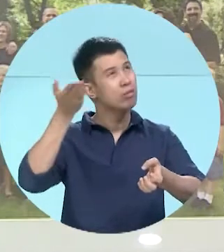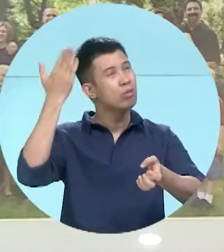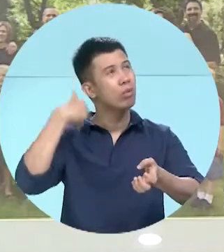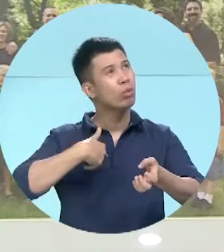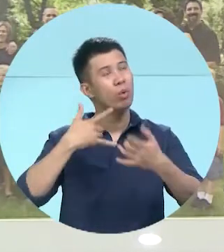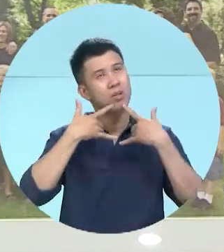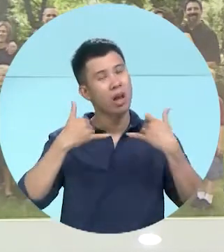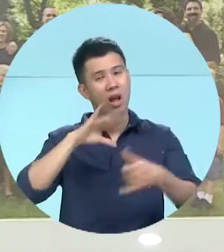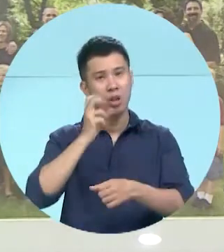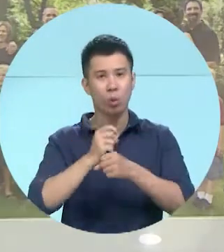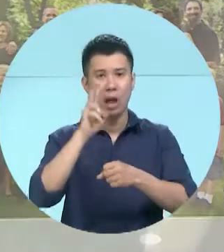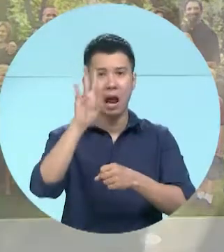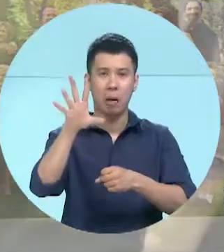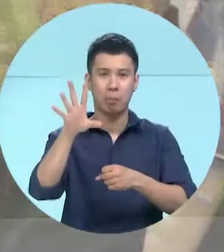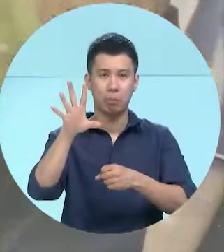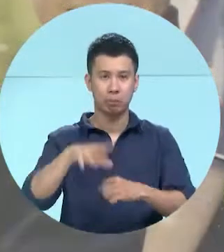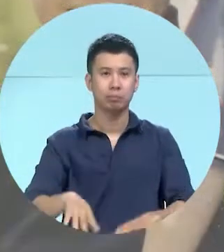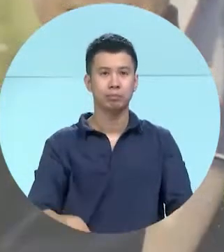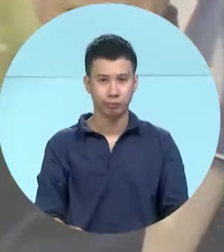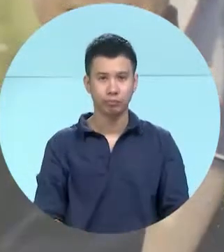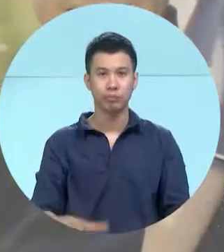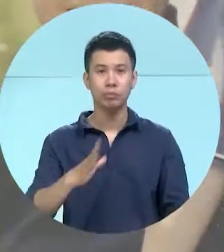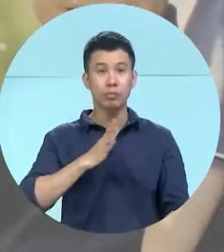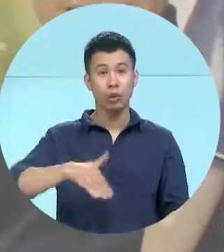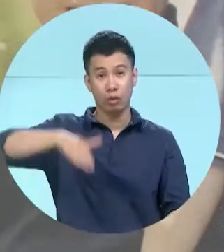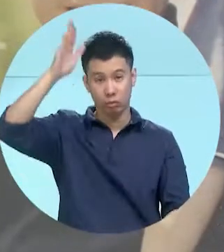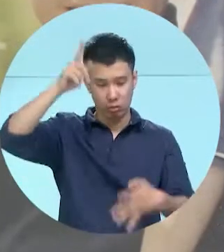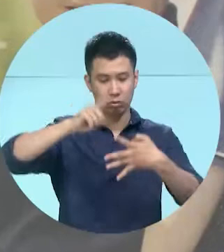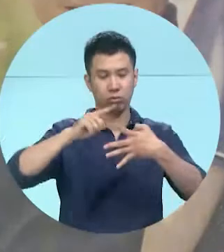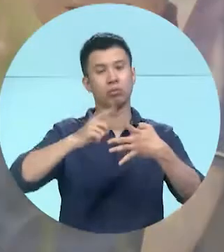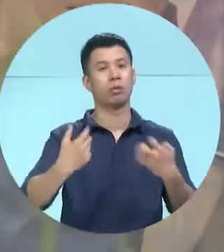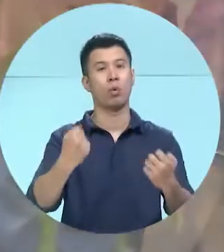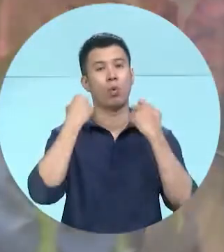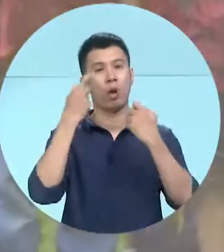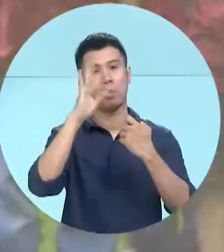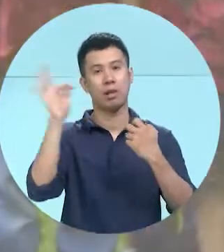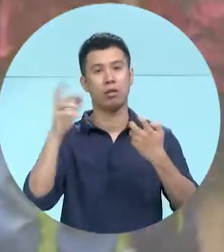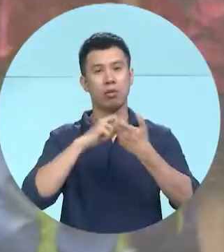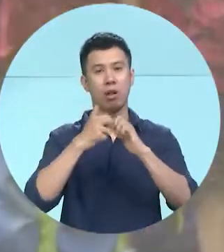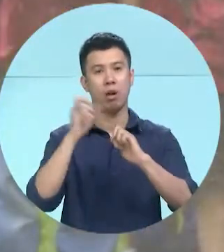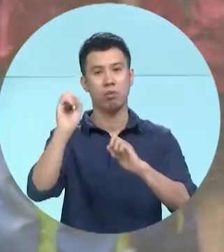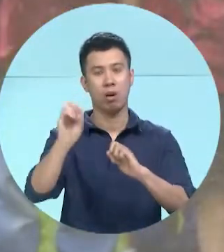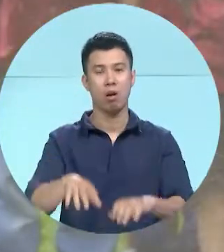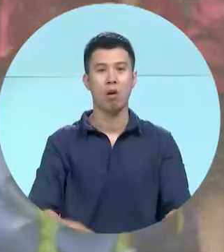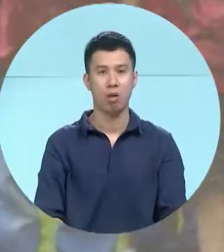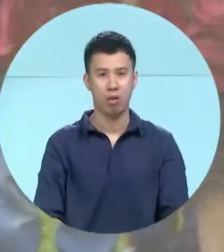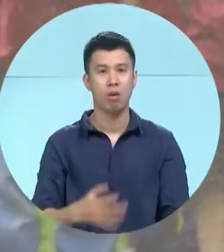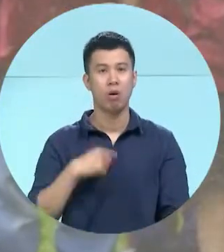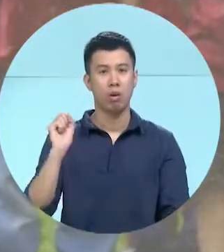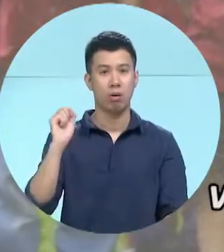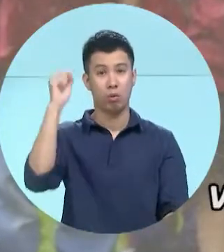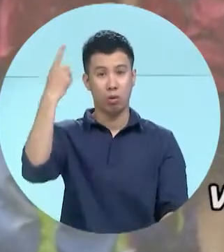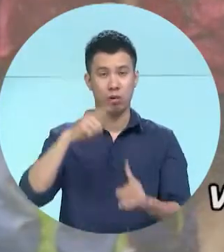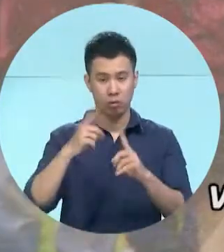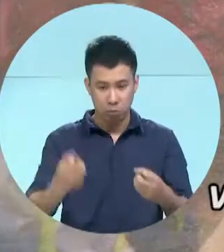already had one child who was healthy and what I would say normal. And so of course, initially we were very shocked by